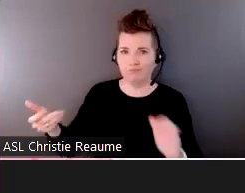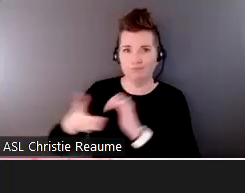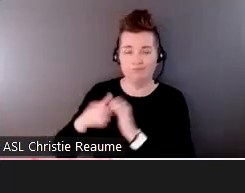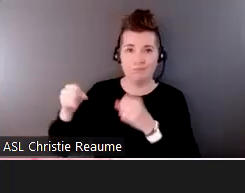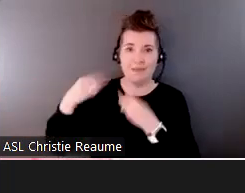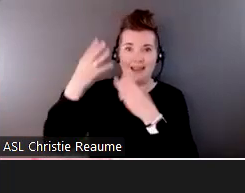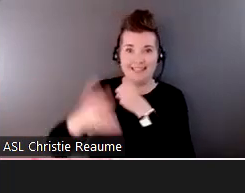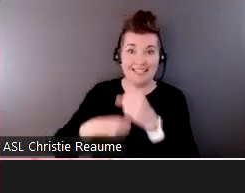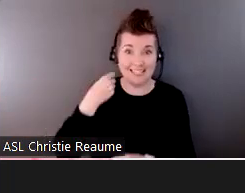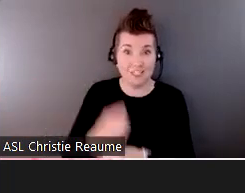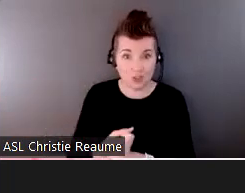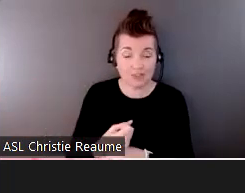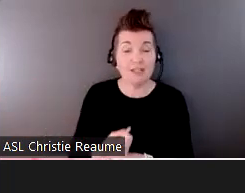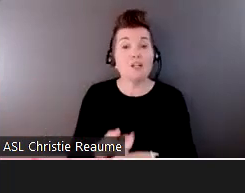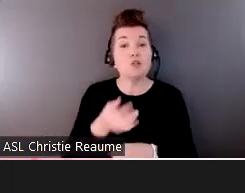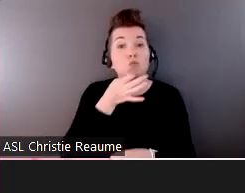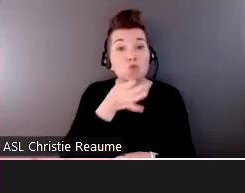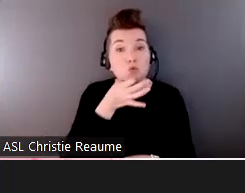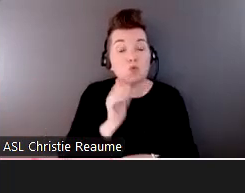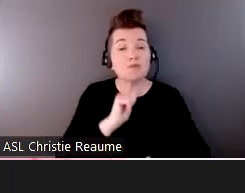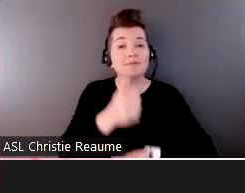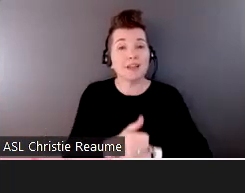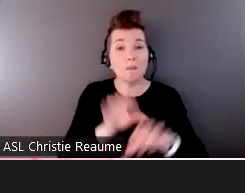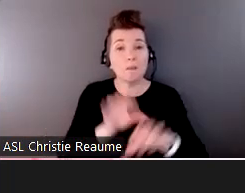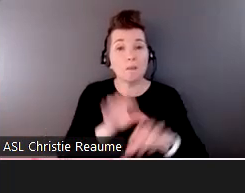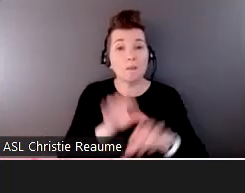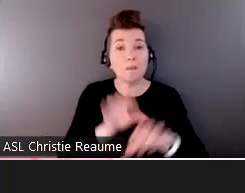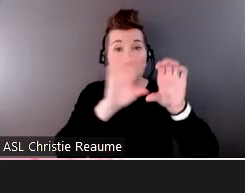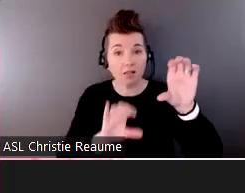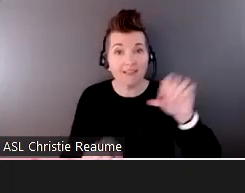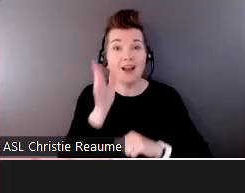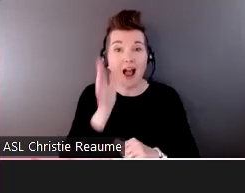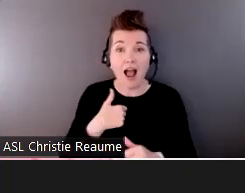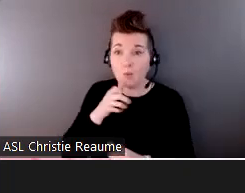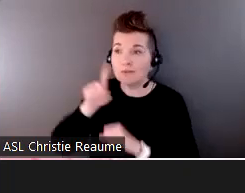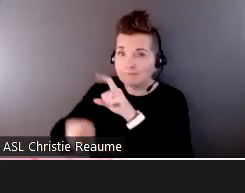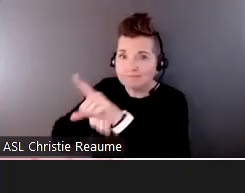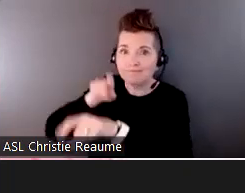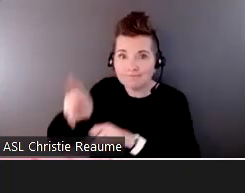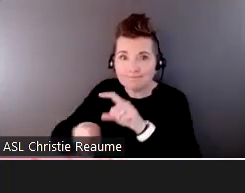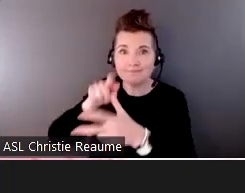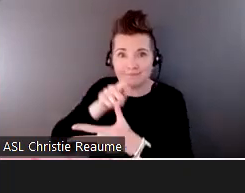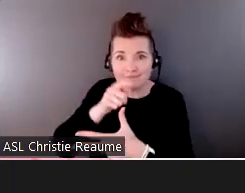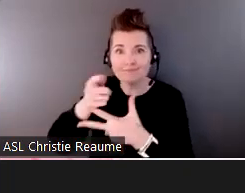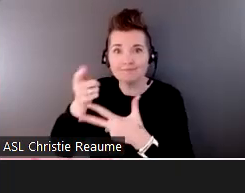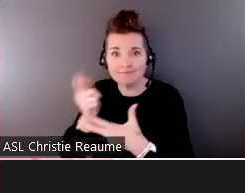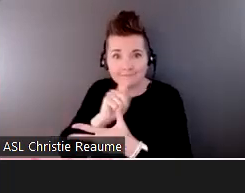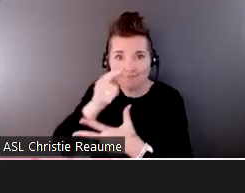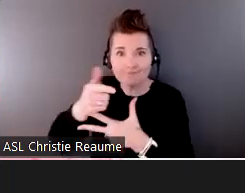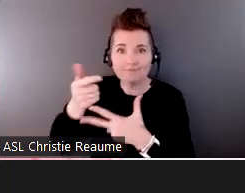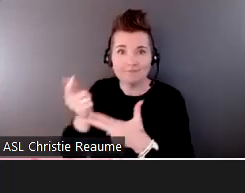our panelists very soon and also chiming it into the chat box so um please if you